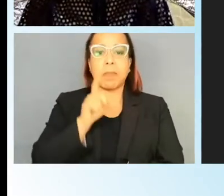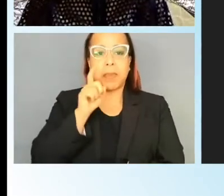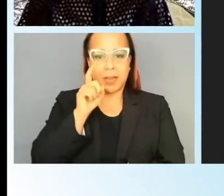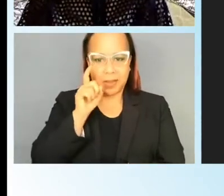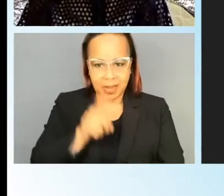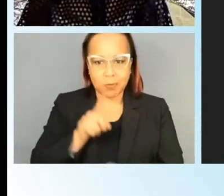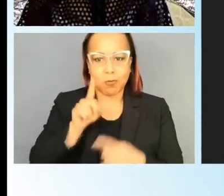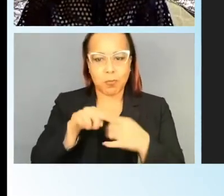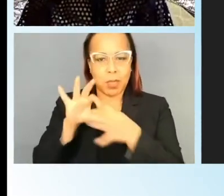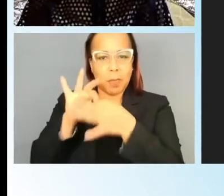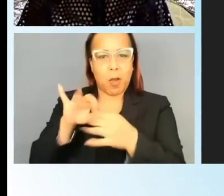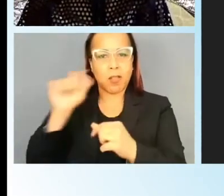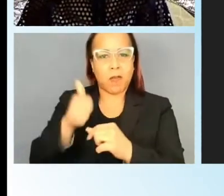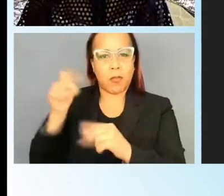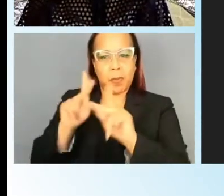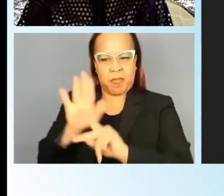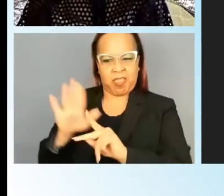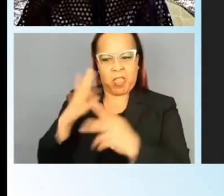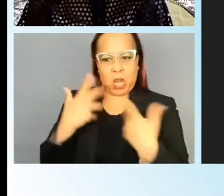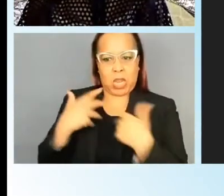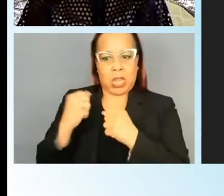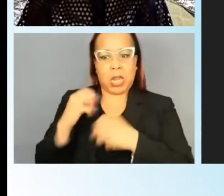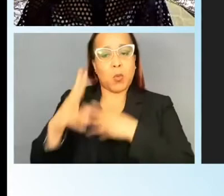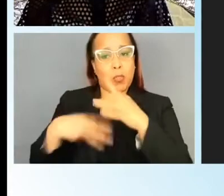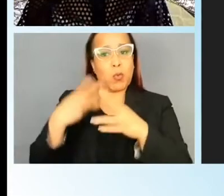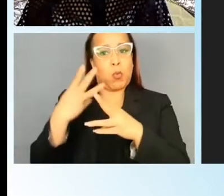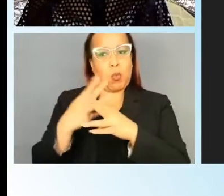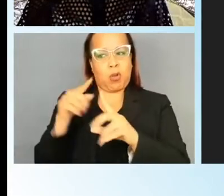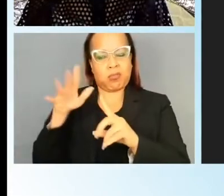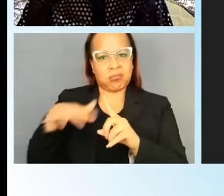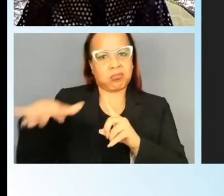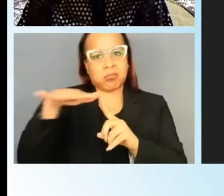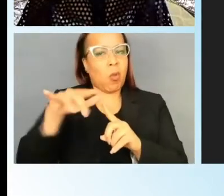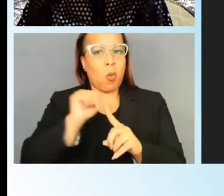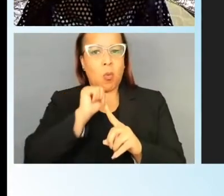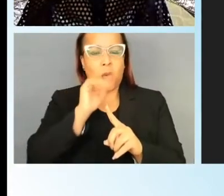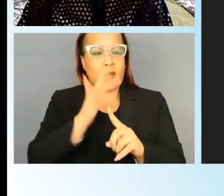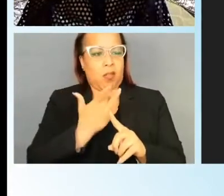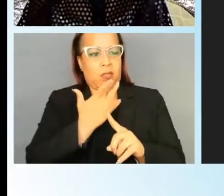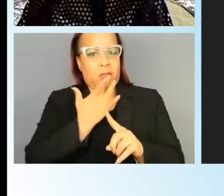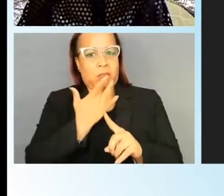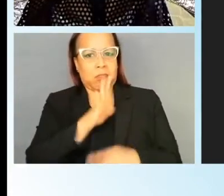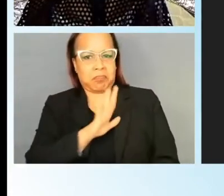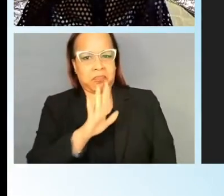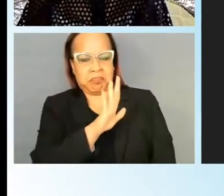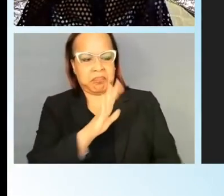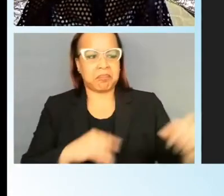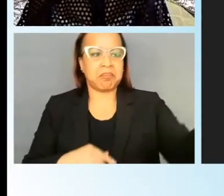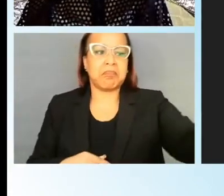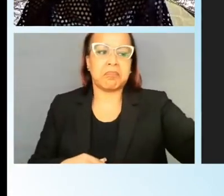other people's healings when the world around them wasn't the way that they wanted it to be.